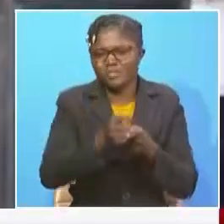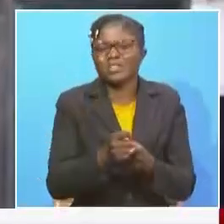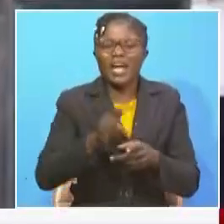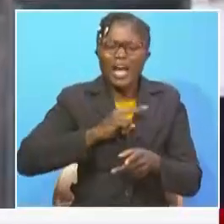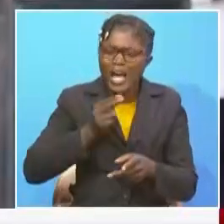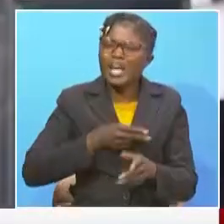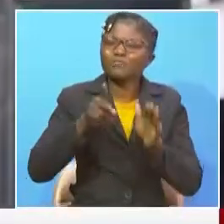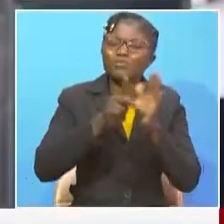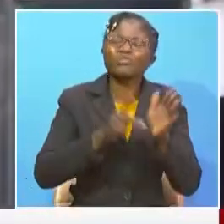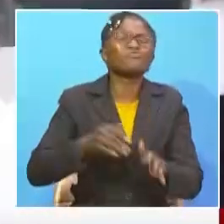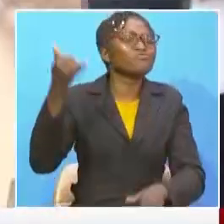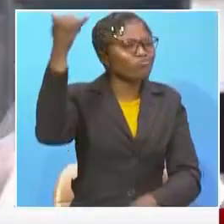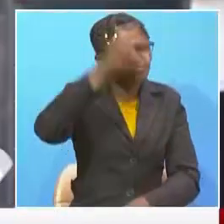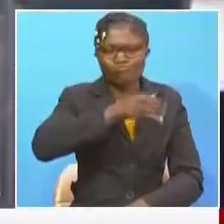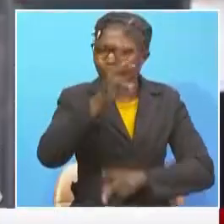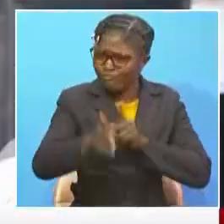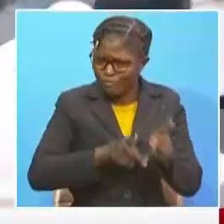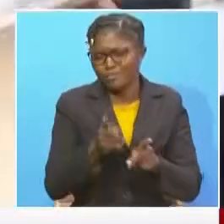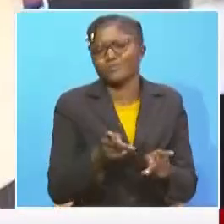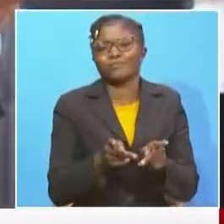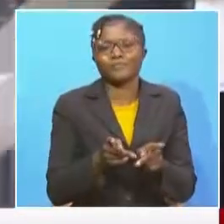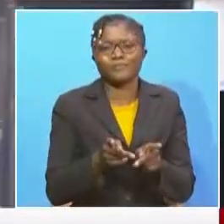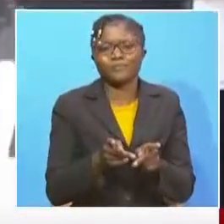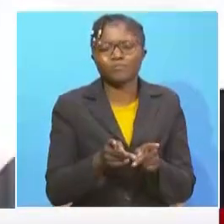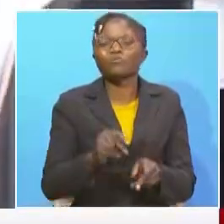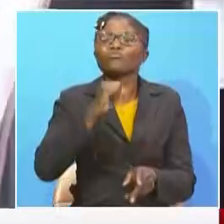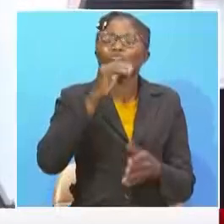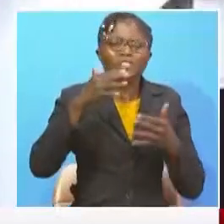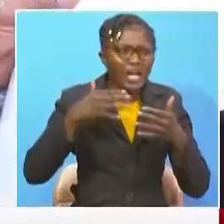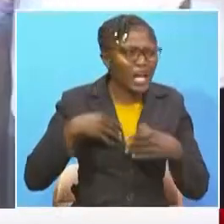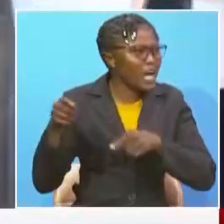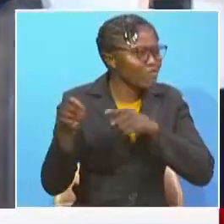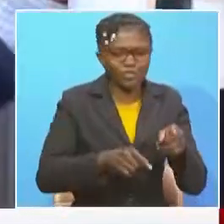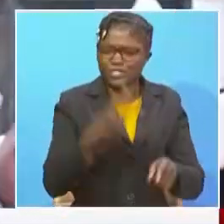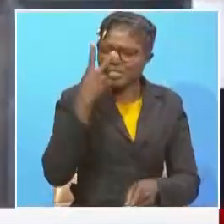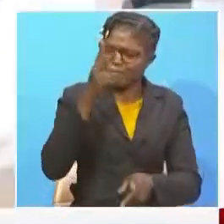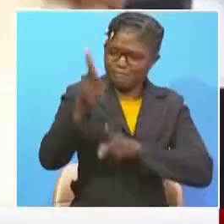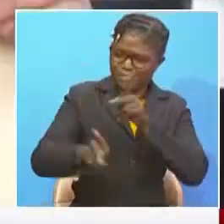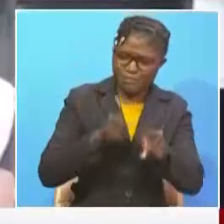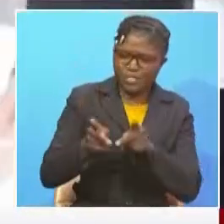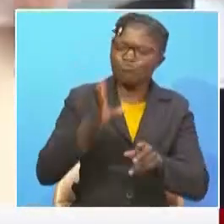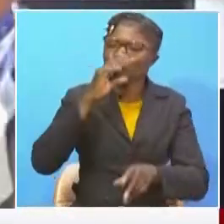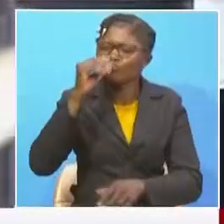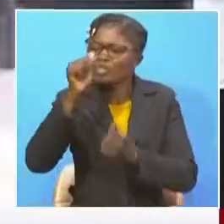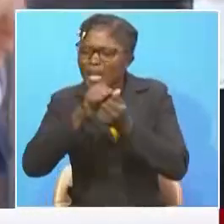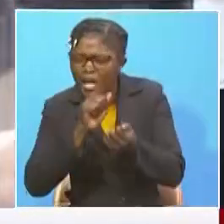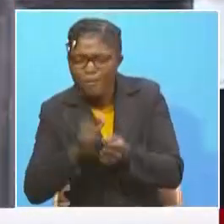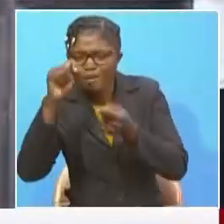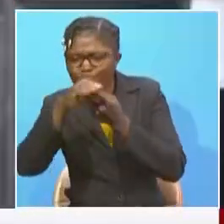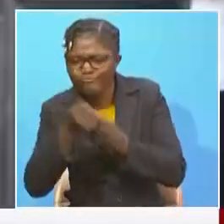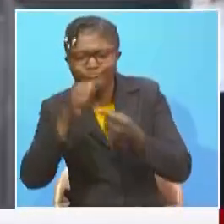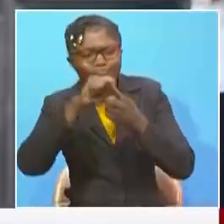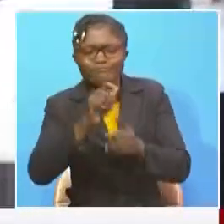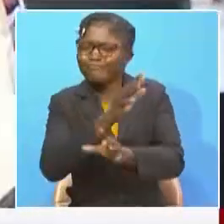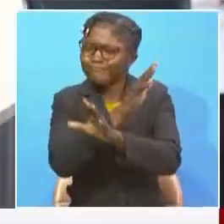selfish people and cheap. So, sifu nikira utatora reti mundu wali yeso maru kamba za mtundu mziko